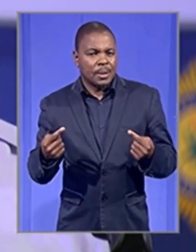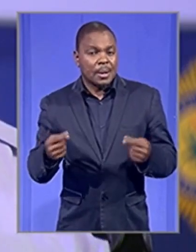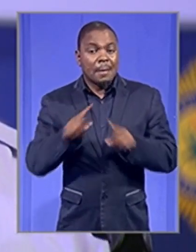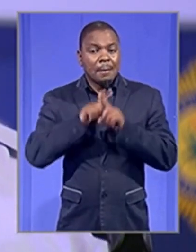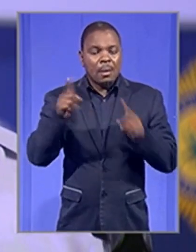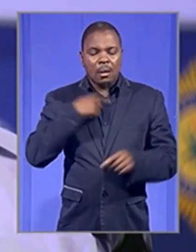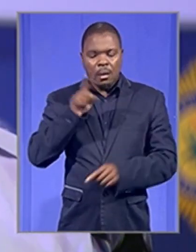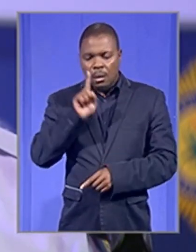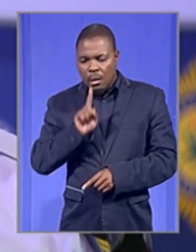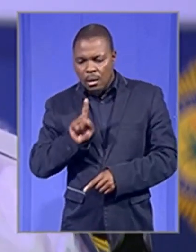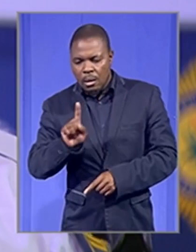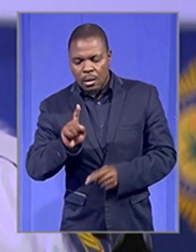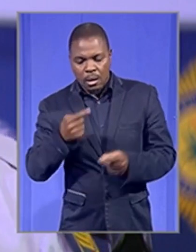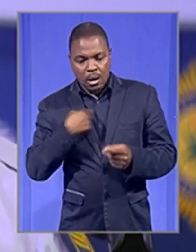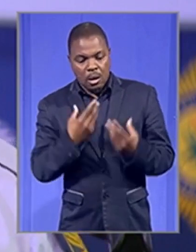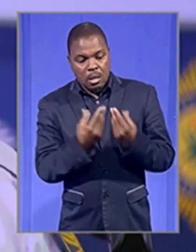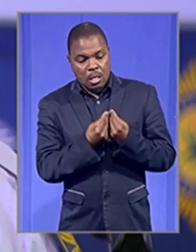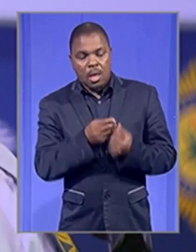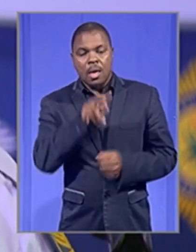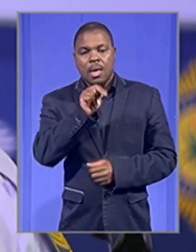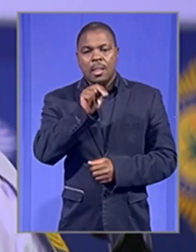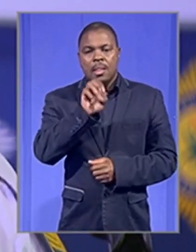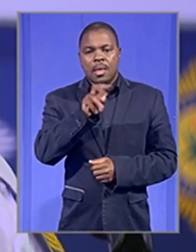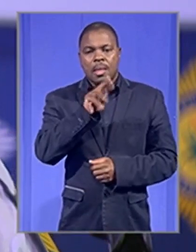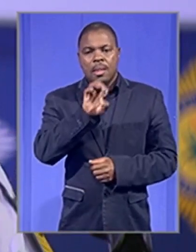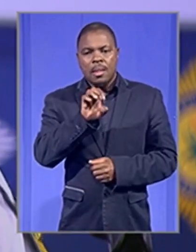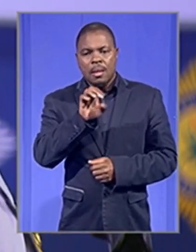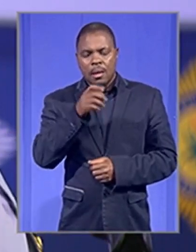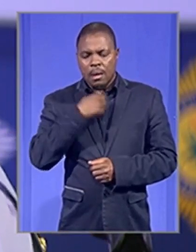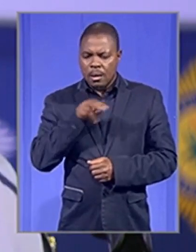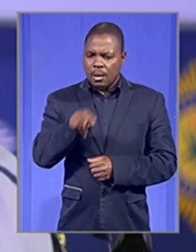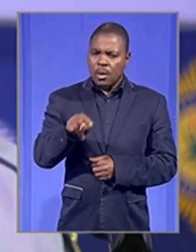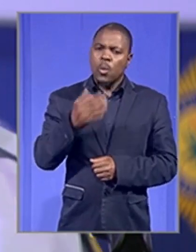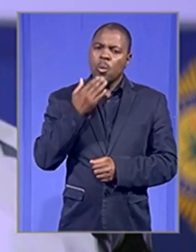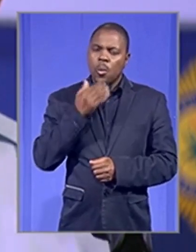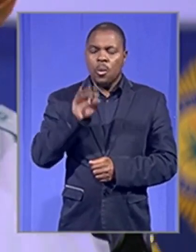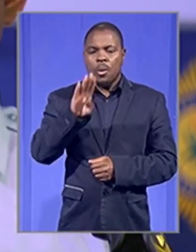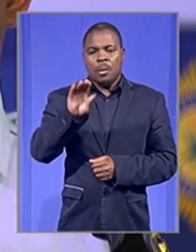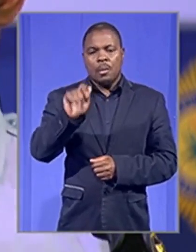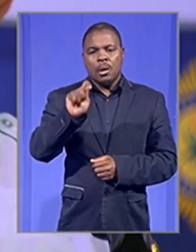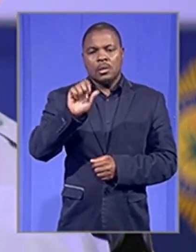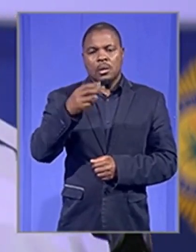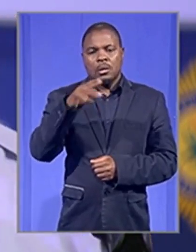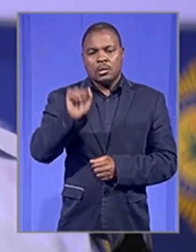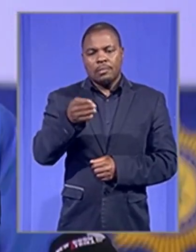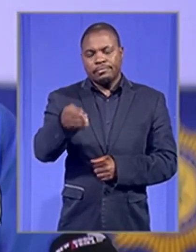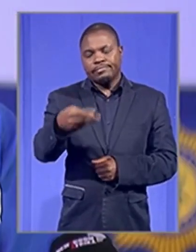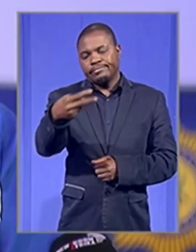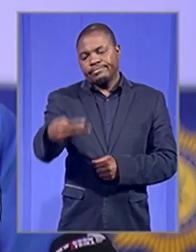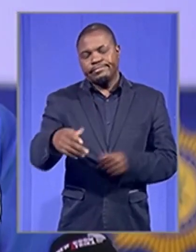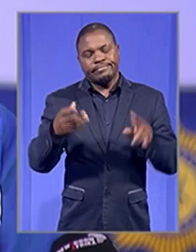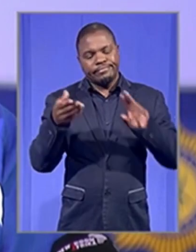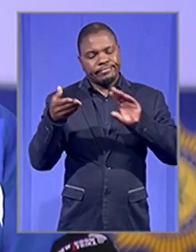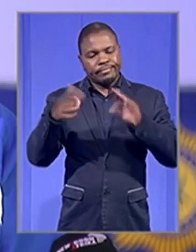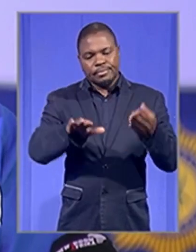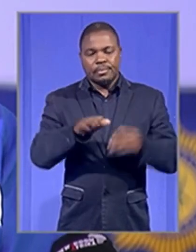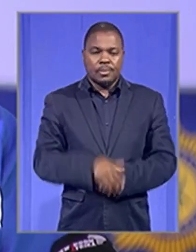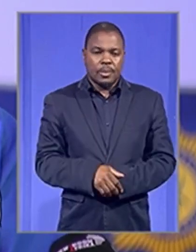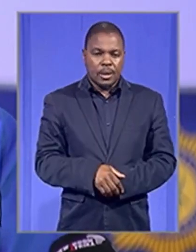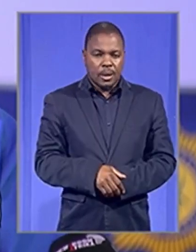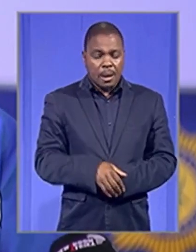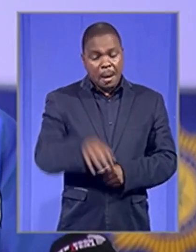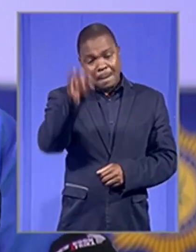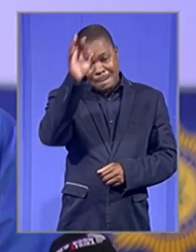But when I come closer with warrant officer, and we saw that Sergeant Batsha was lying, lifeless. Killing of